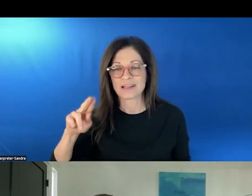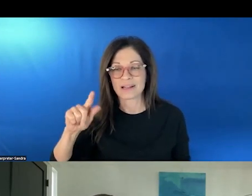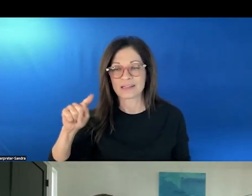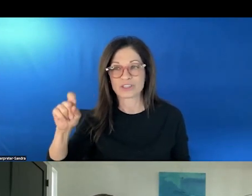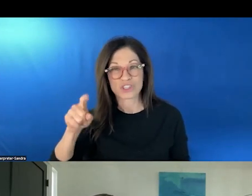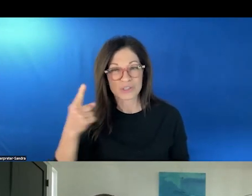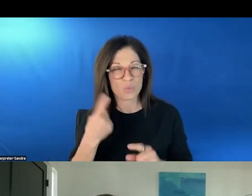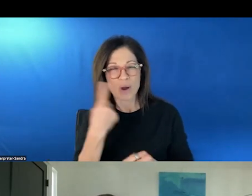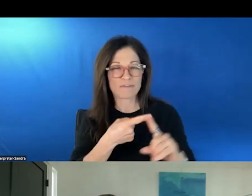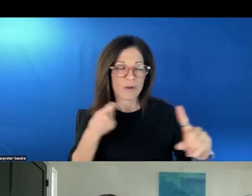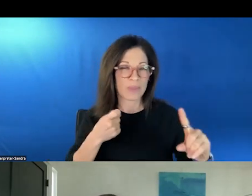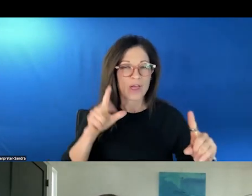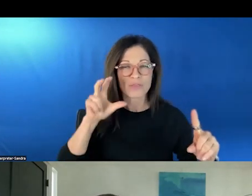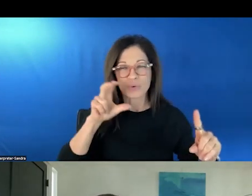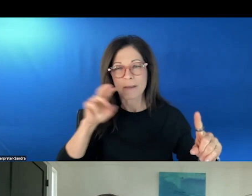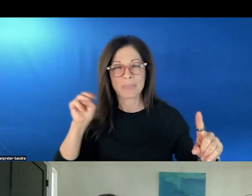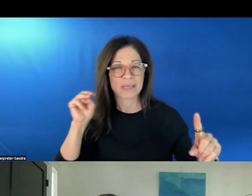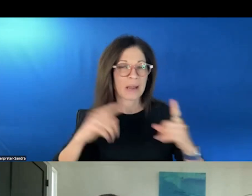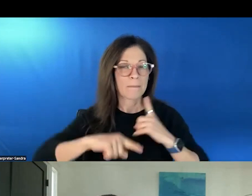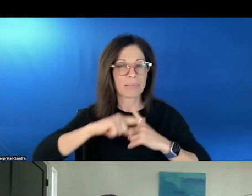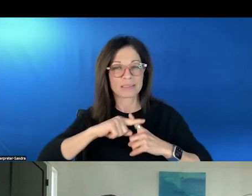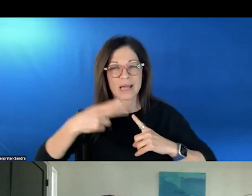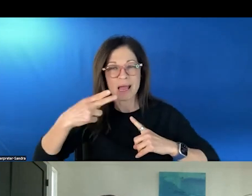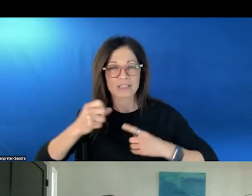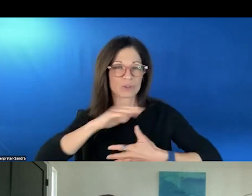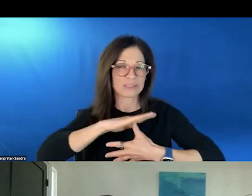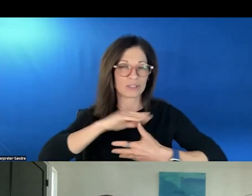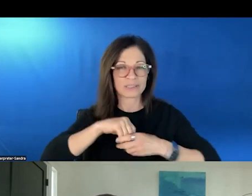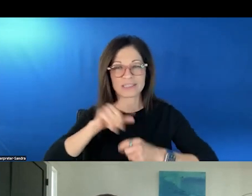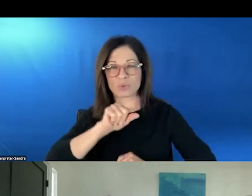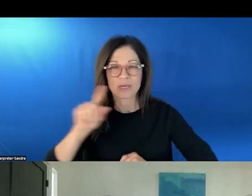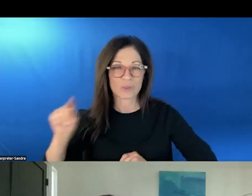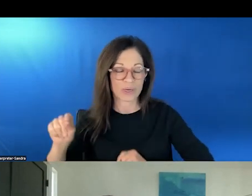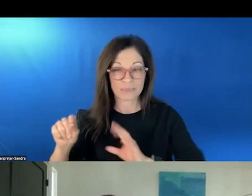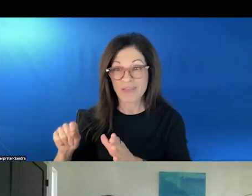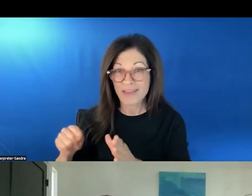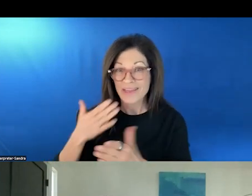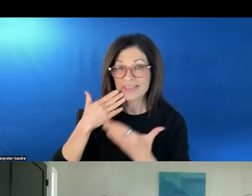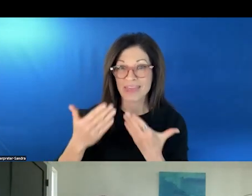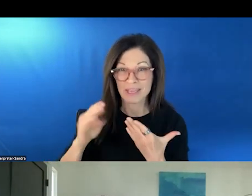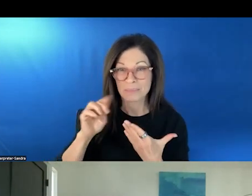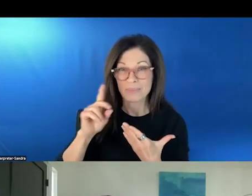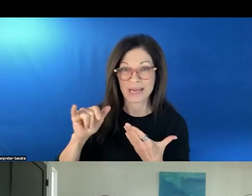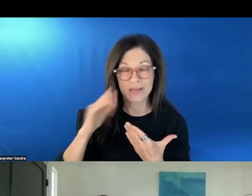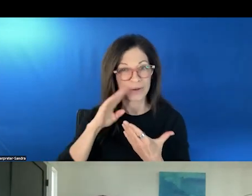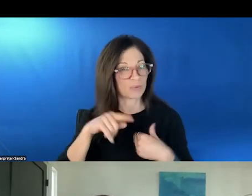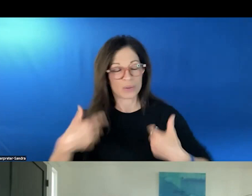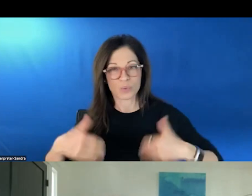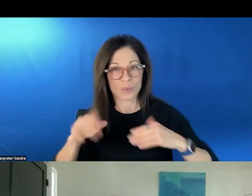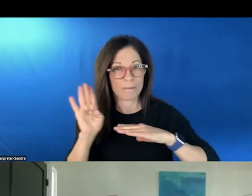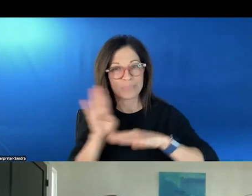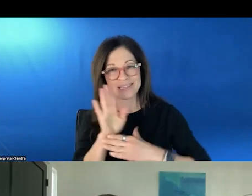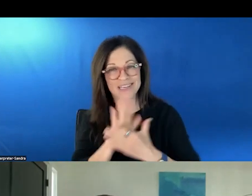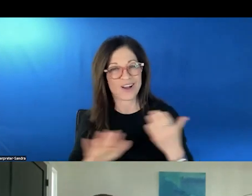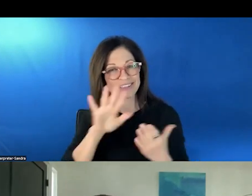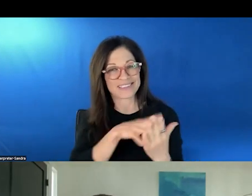US high school seniors in 2020. Maddie, thank you so much for joining us. I know you have a busy college schedule, so